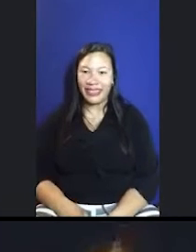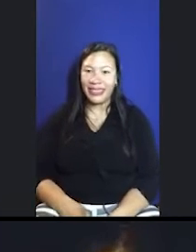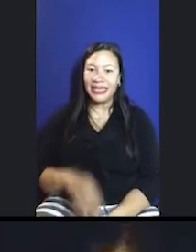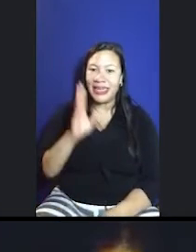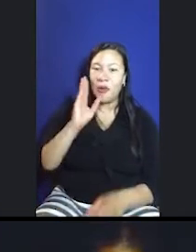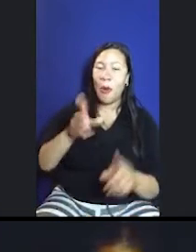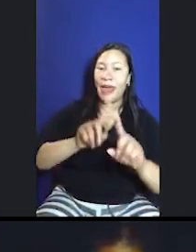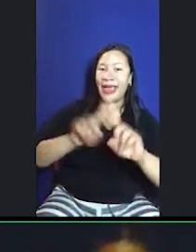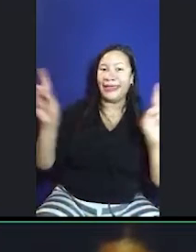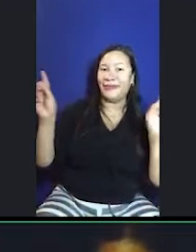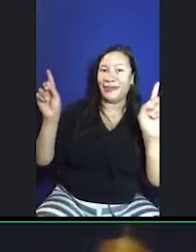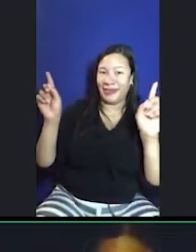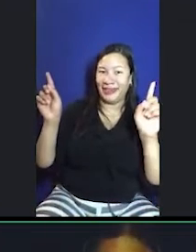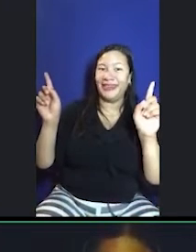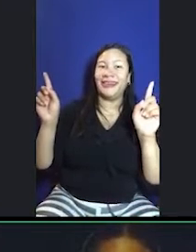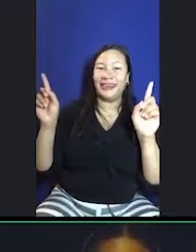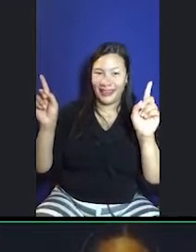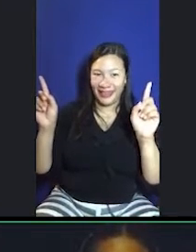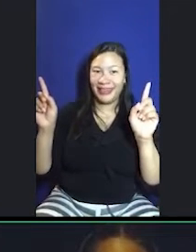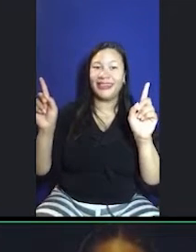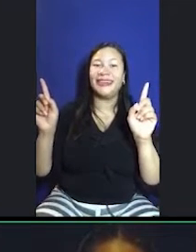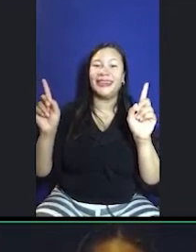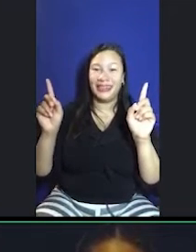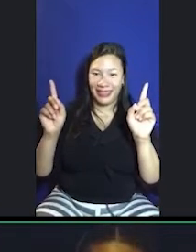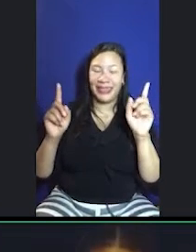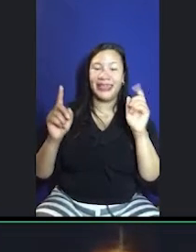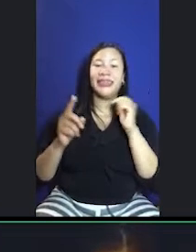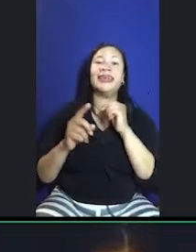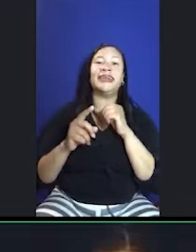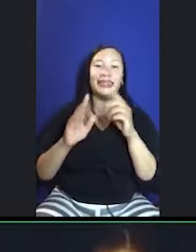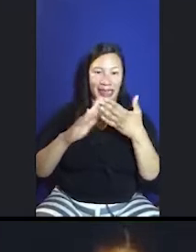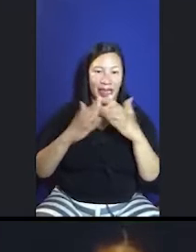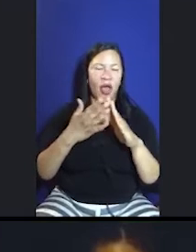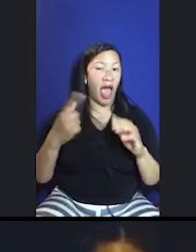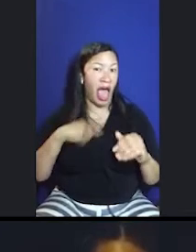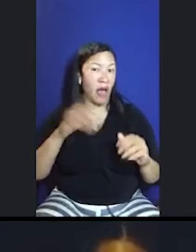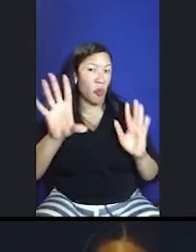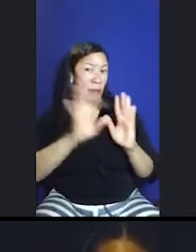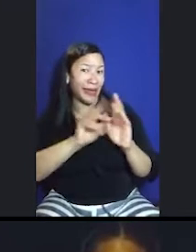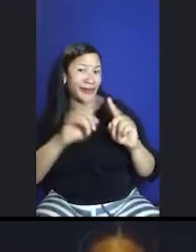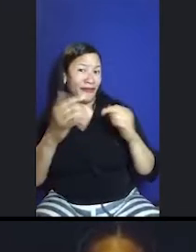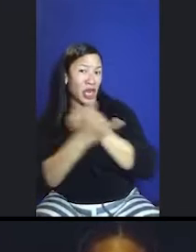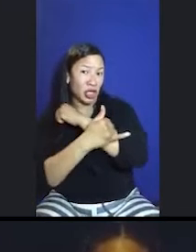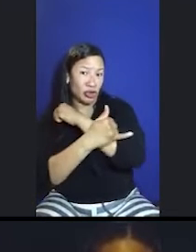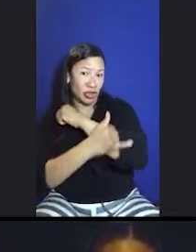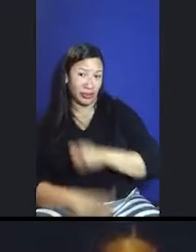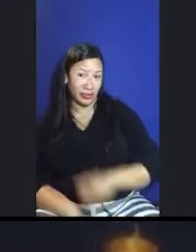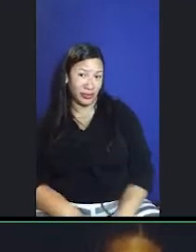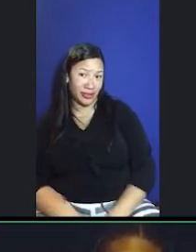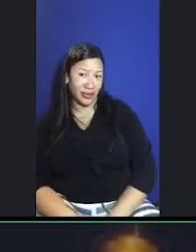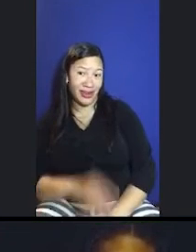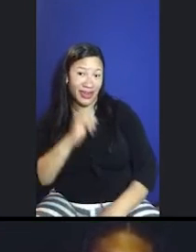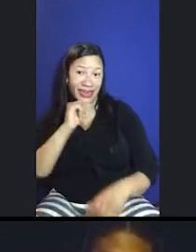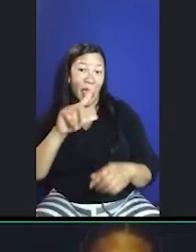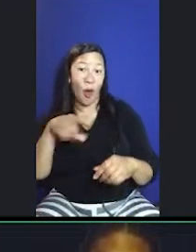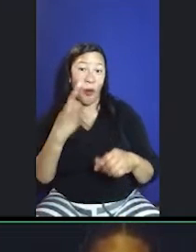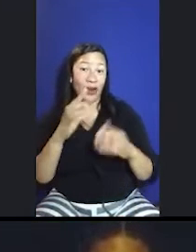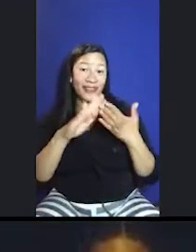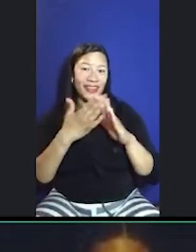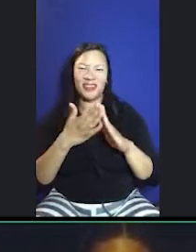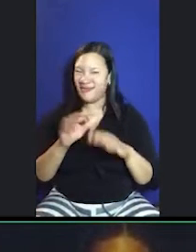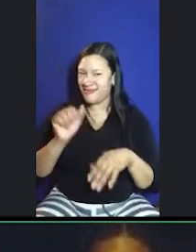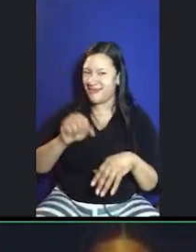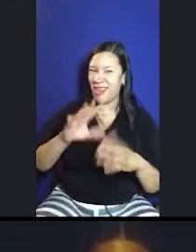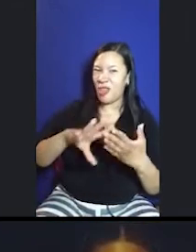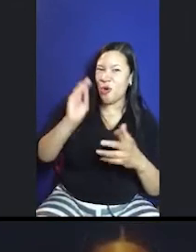now. I probably would have been in another country by now. Hey, for real. We've been learning a whole different